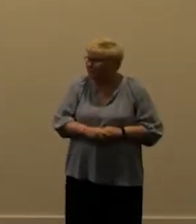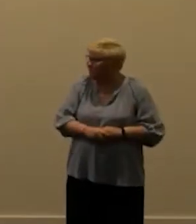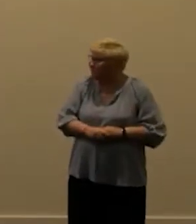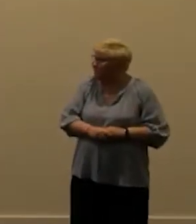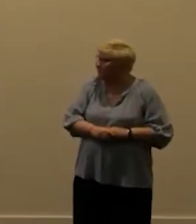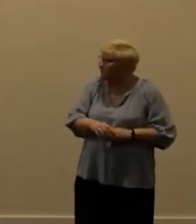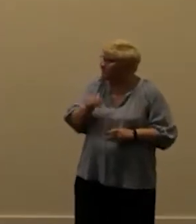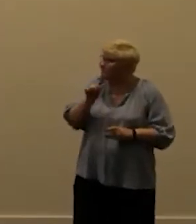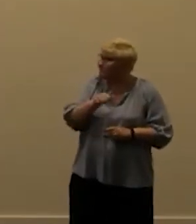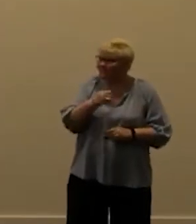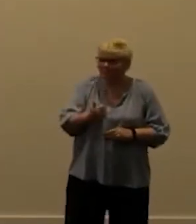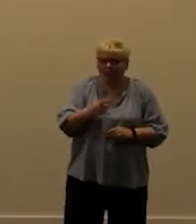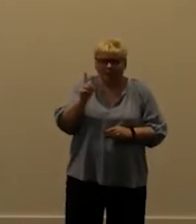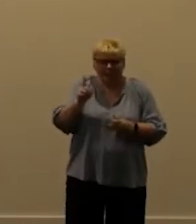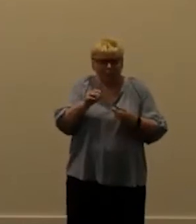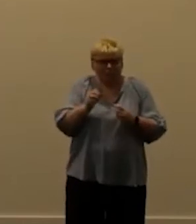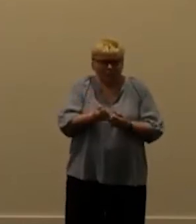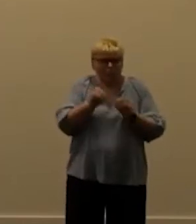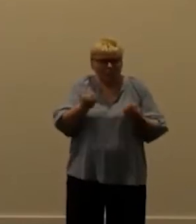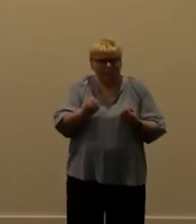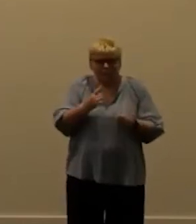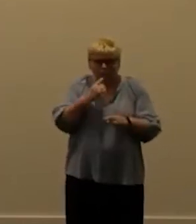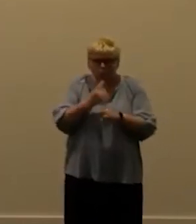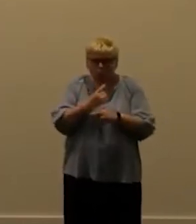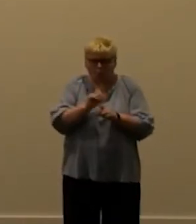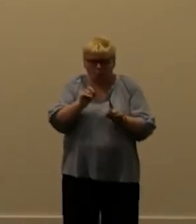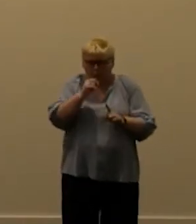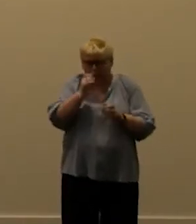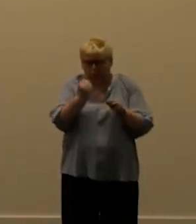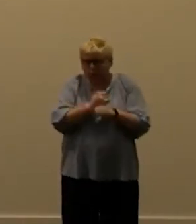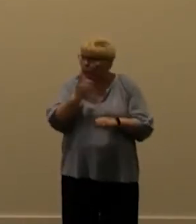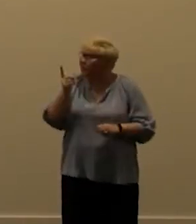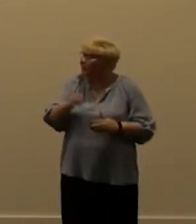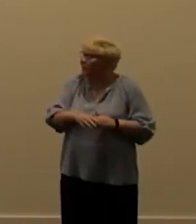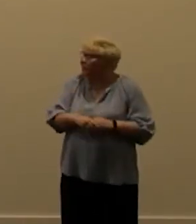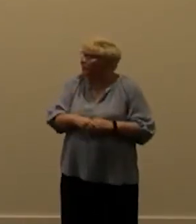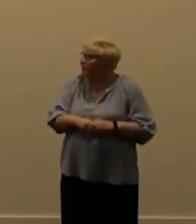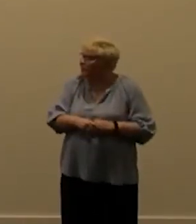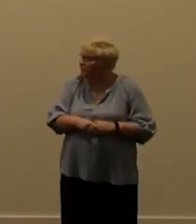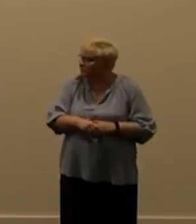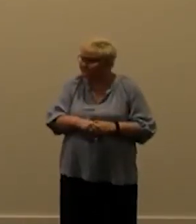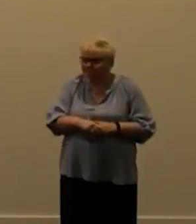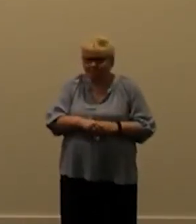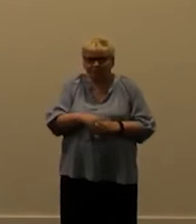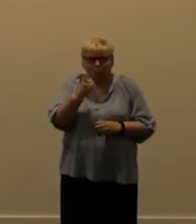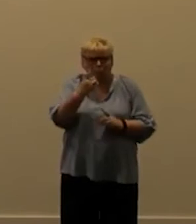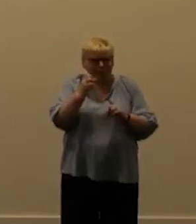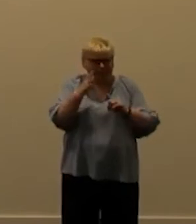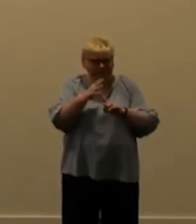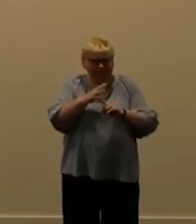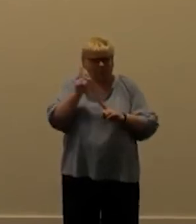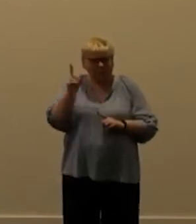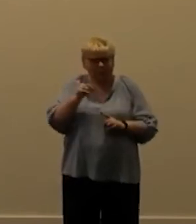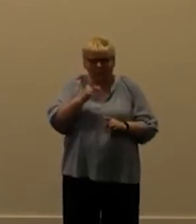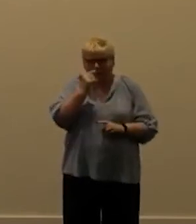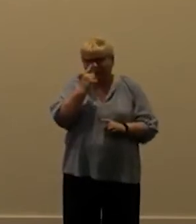The next one, now this is really quite a powerful one in terms of the ability and what you can do with it. For me, one of the key ones that we've got is